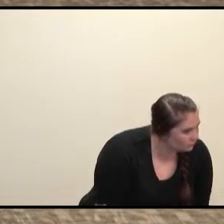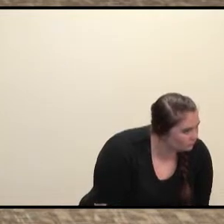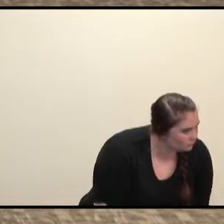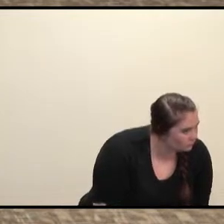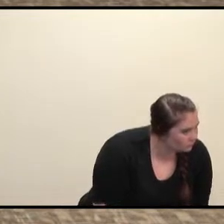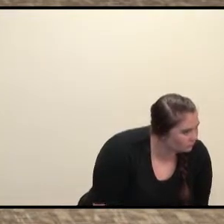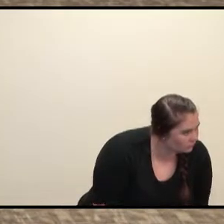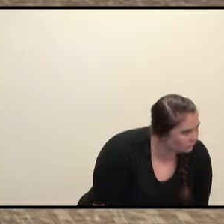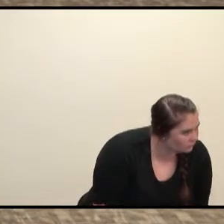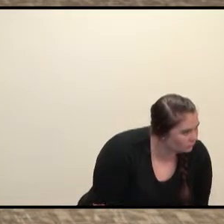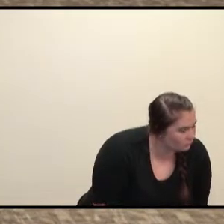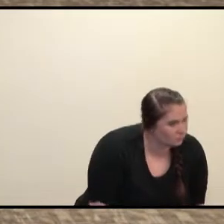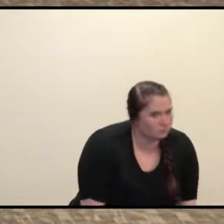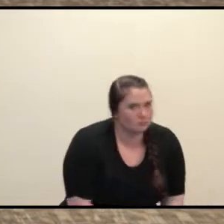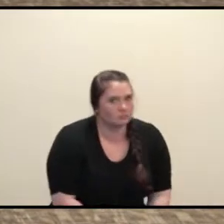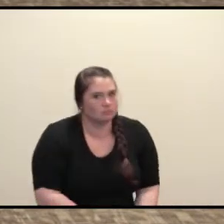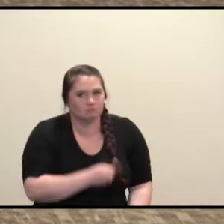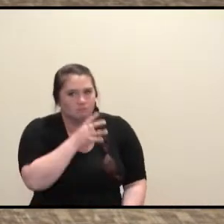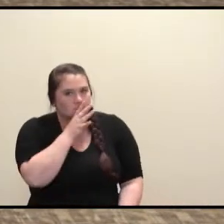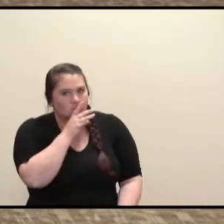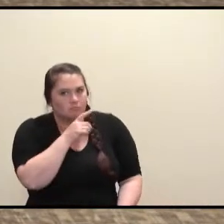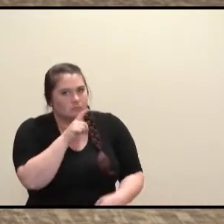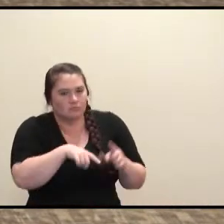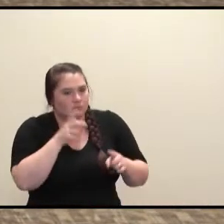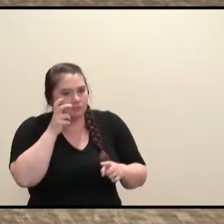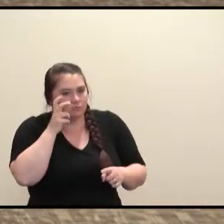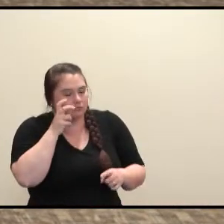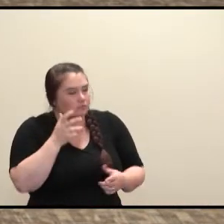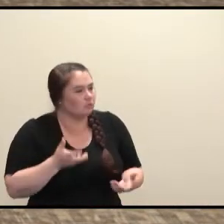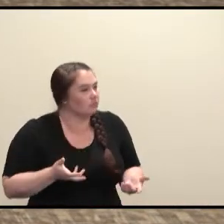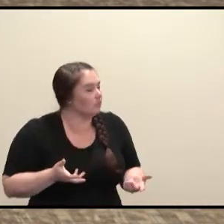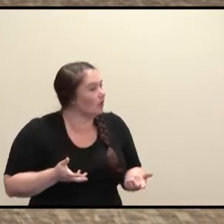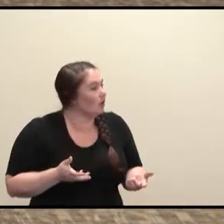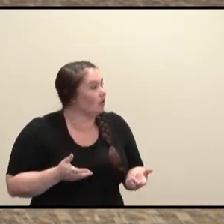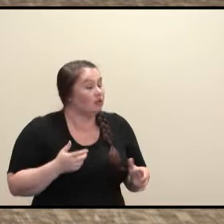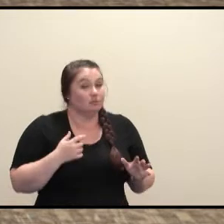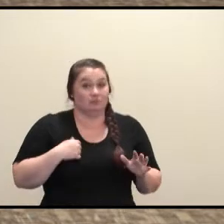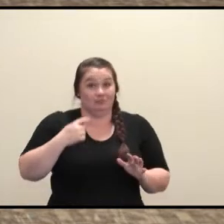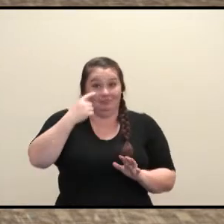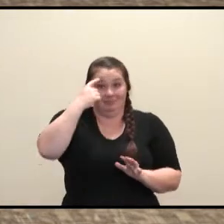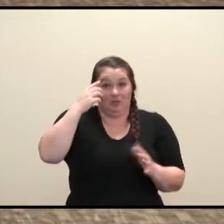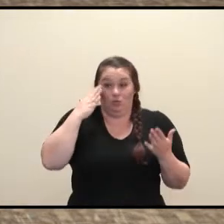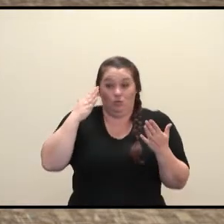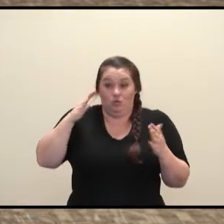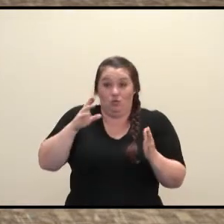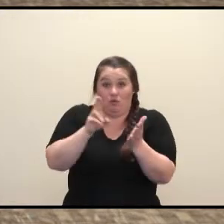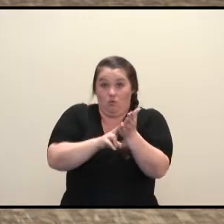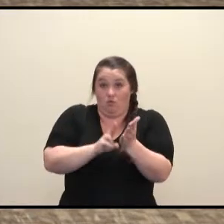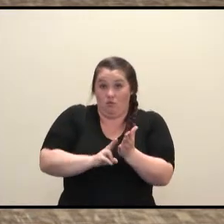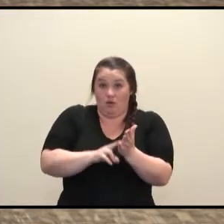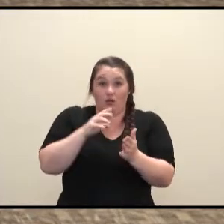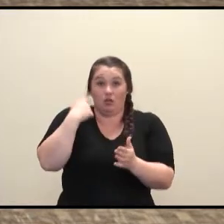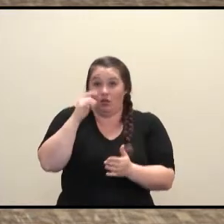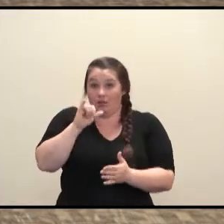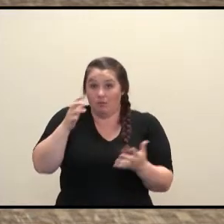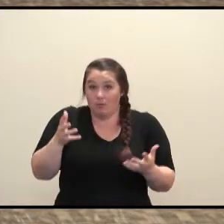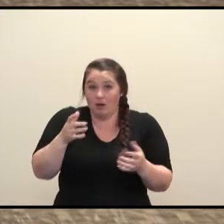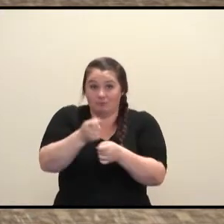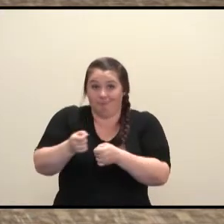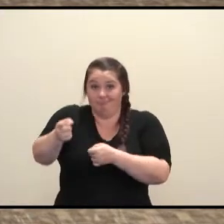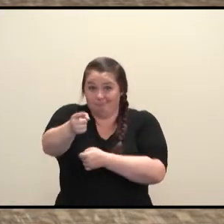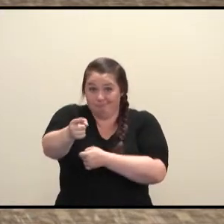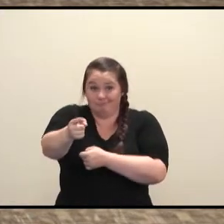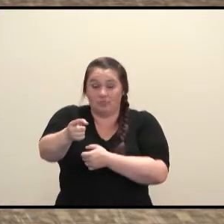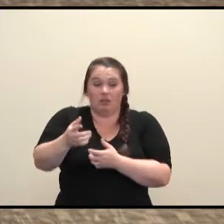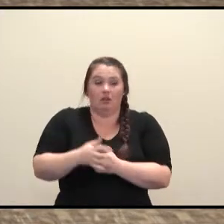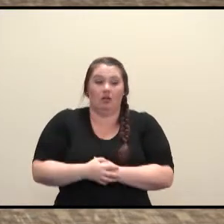to fix in the near future? I do. I think we don't know what enrollment will do next year and the